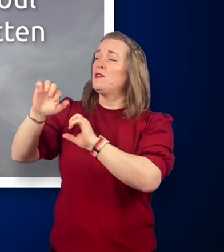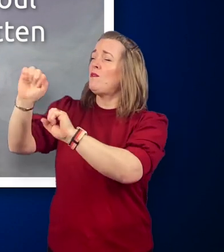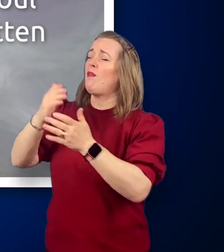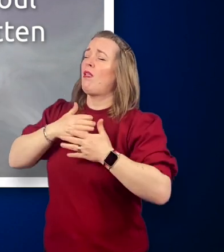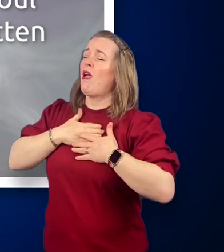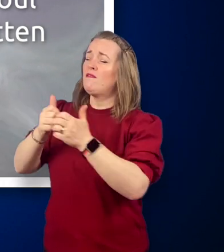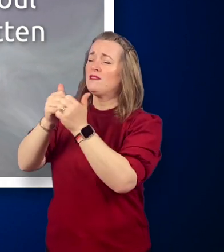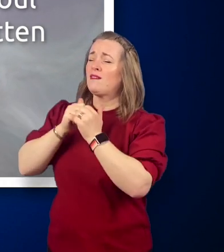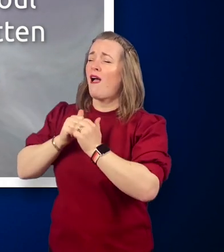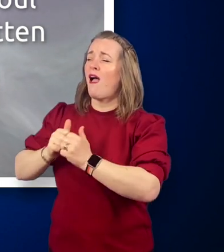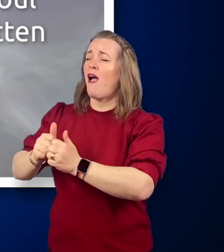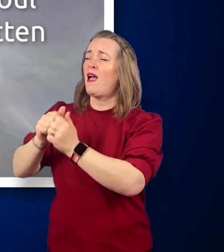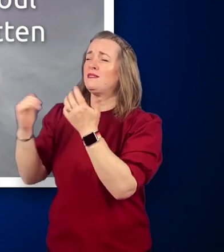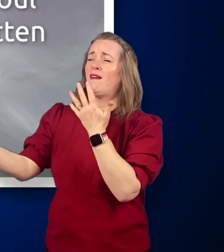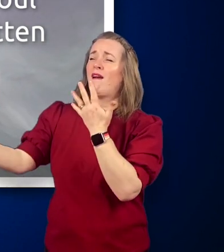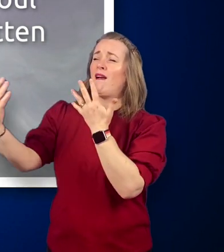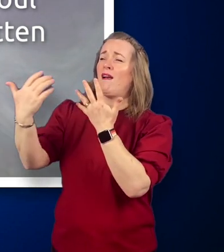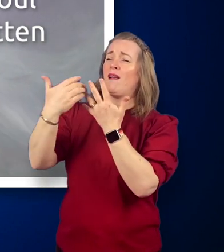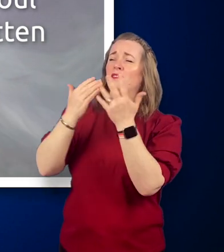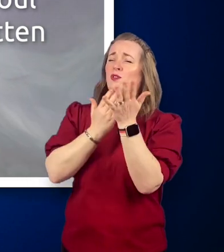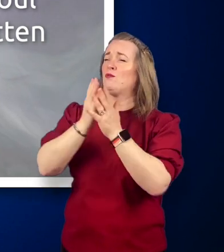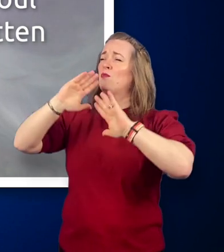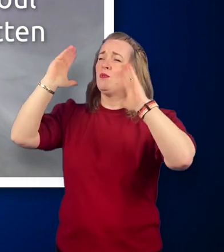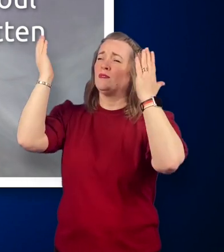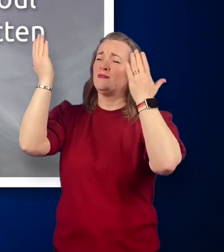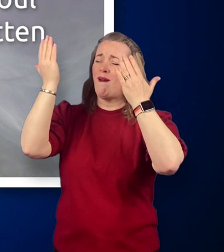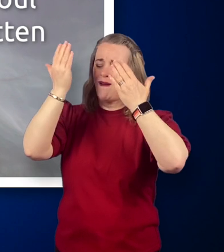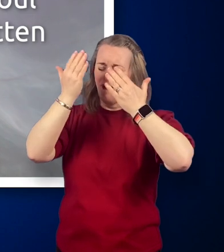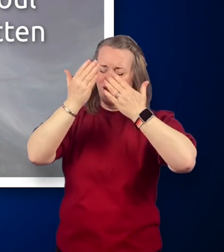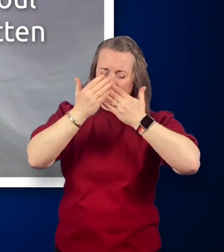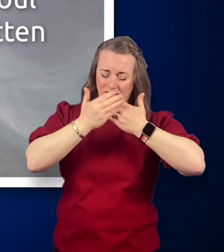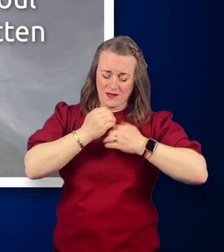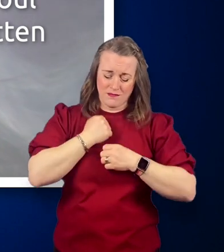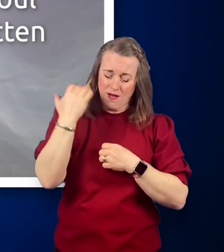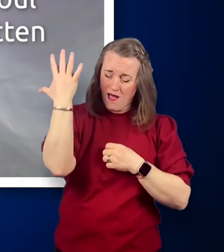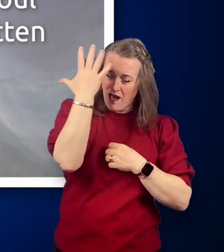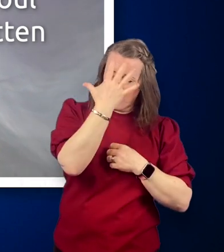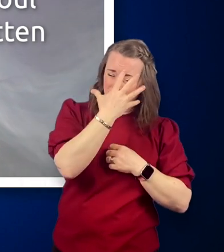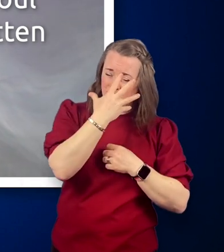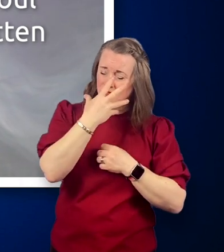through the shadows.